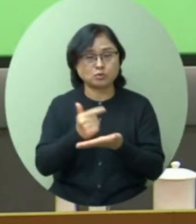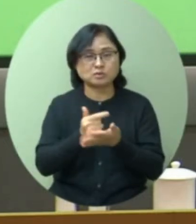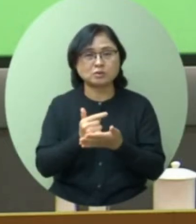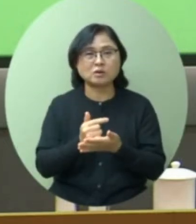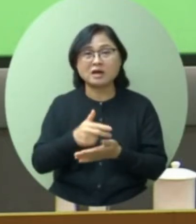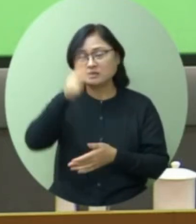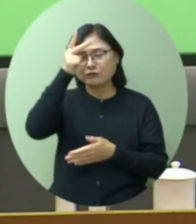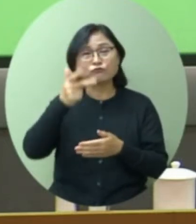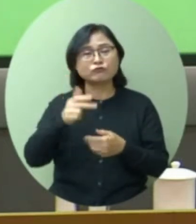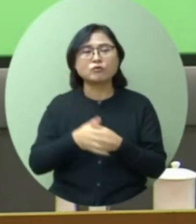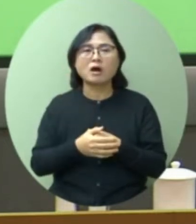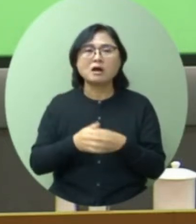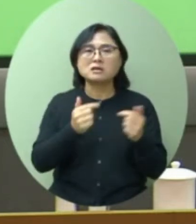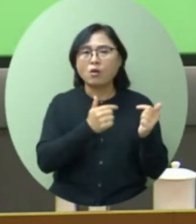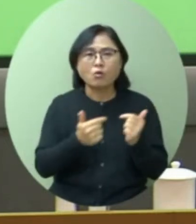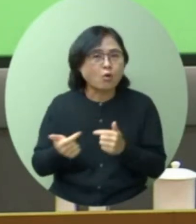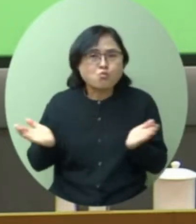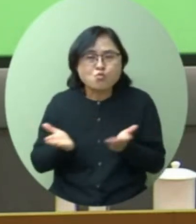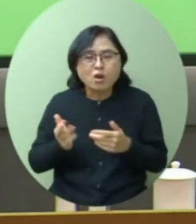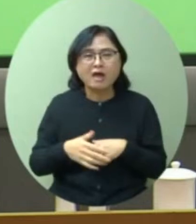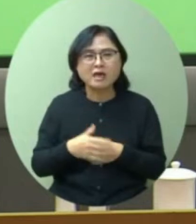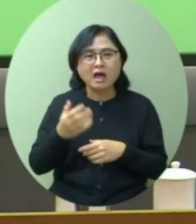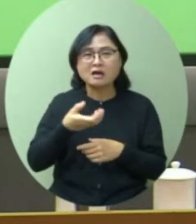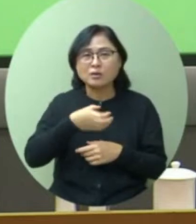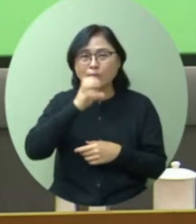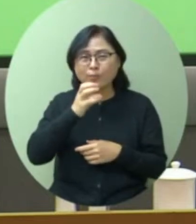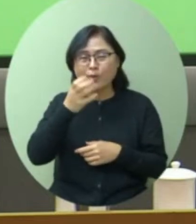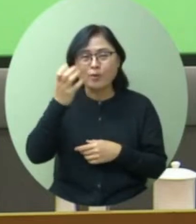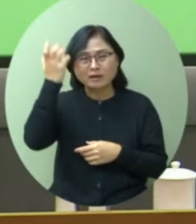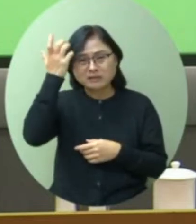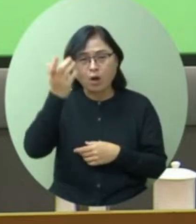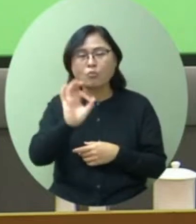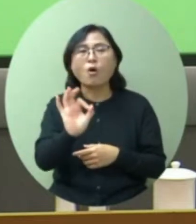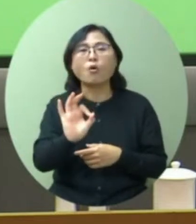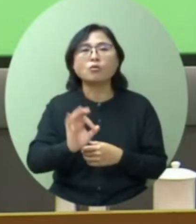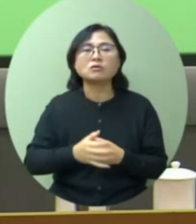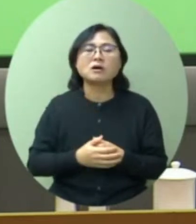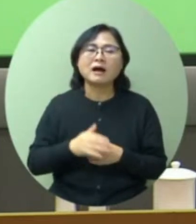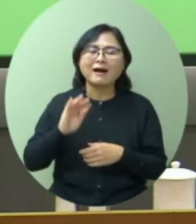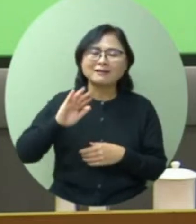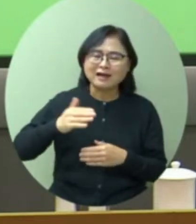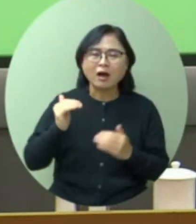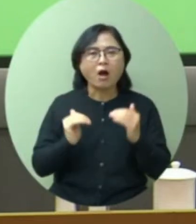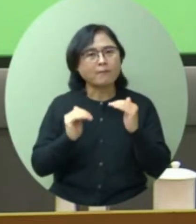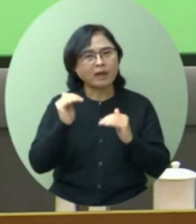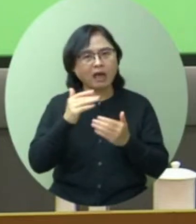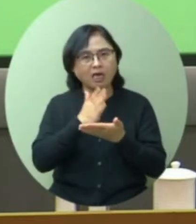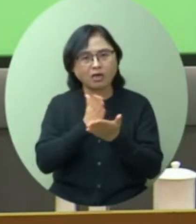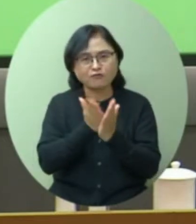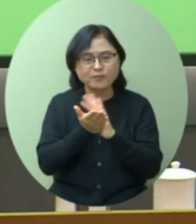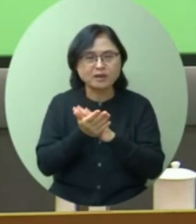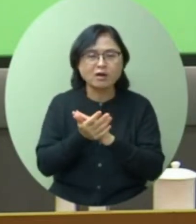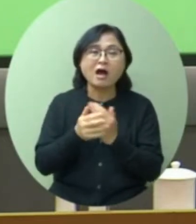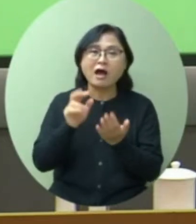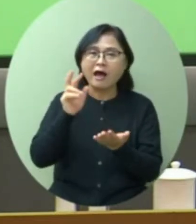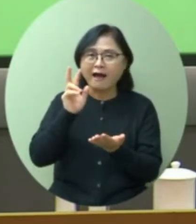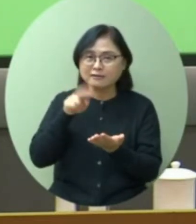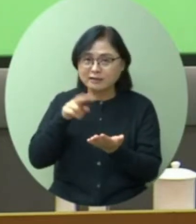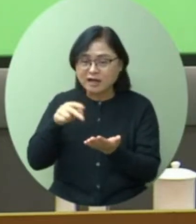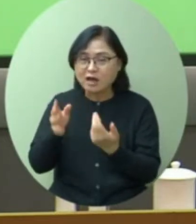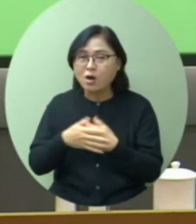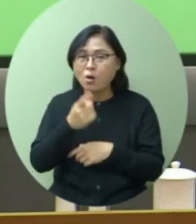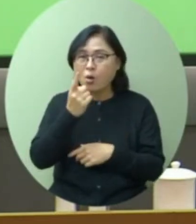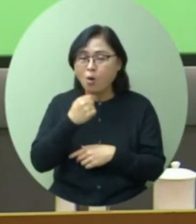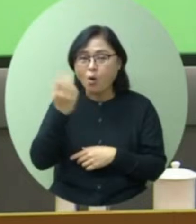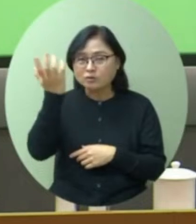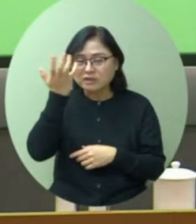the duty. Of course, it's the government's policy not to encourage drinking. We have struck a balance of different interests.